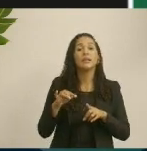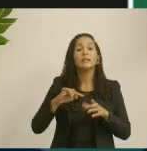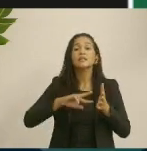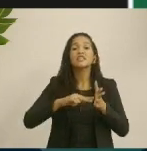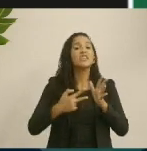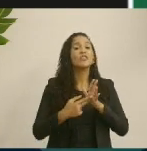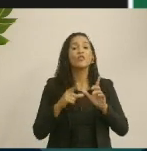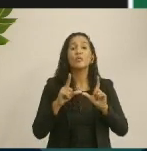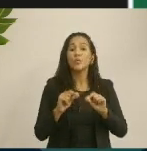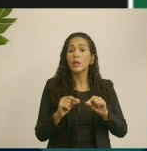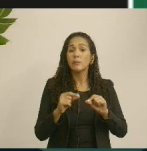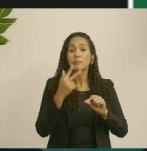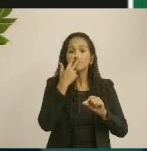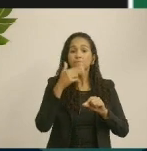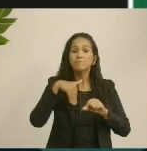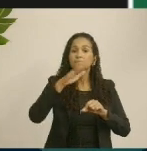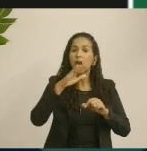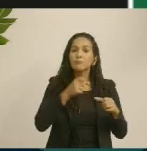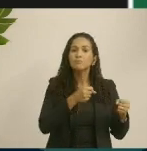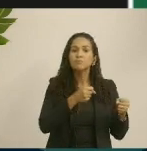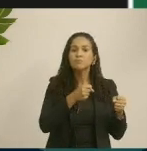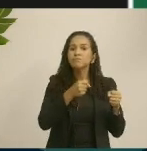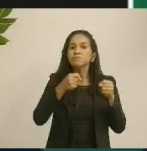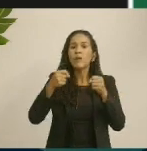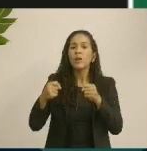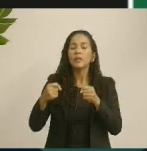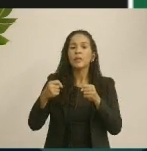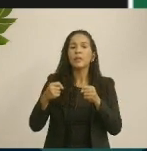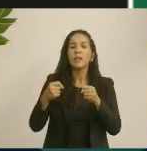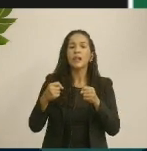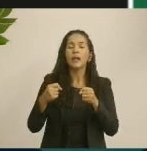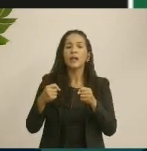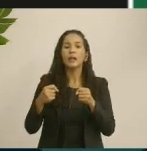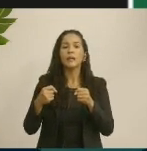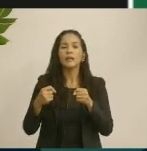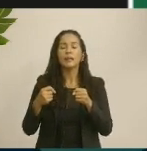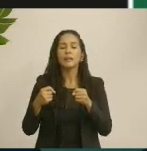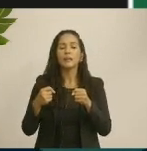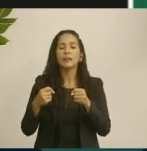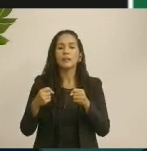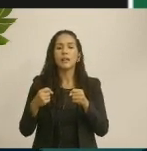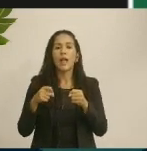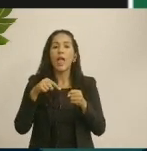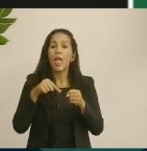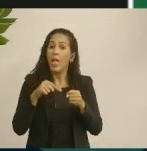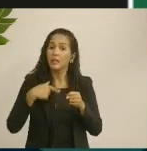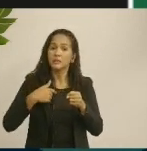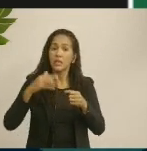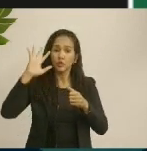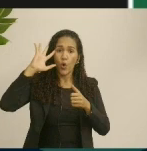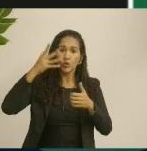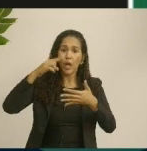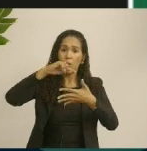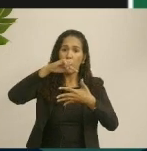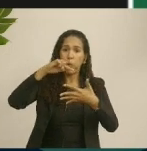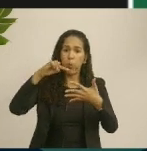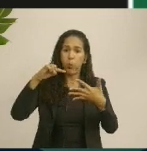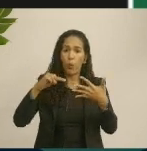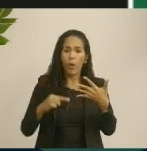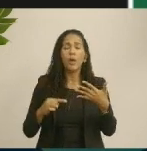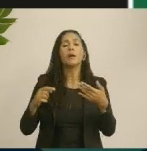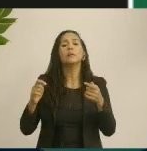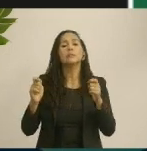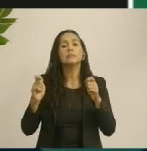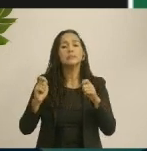reversely innovated within the countries that they need. And you showed clearly an example using